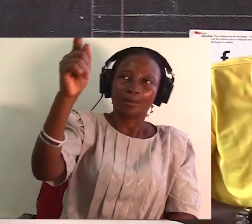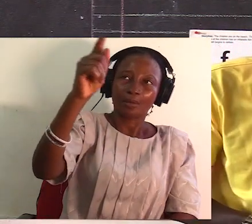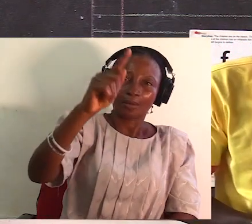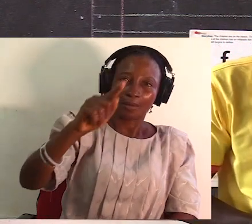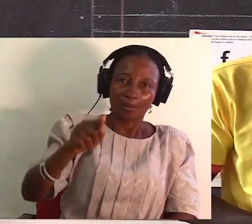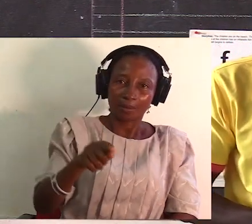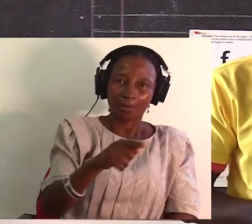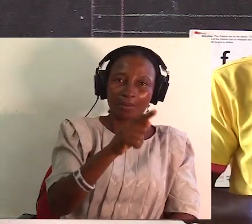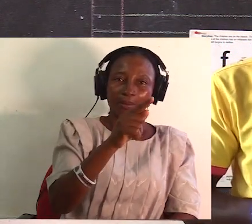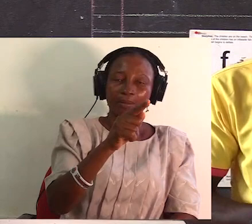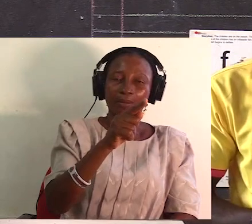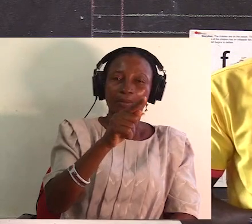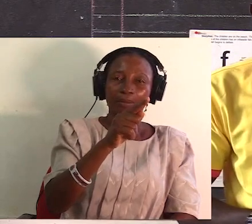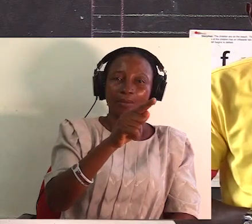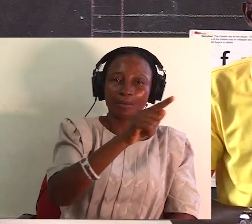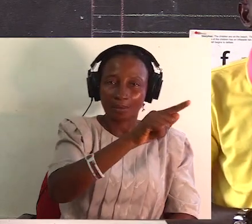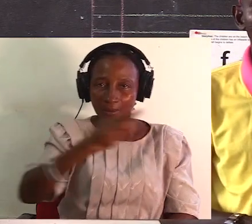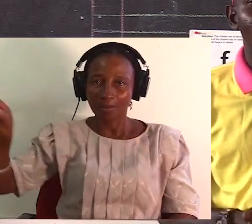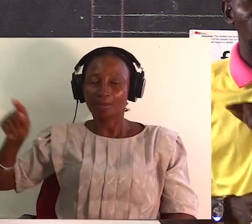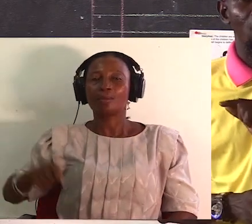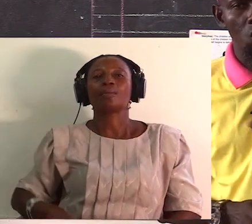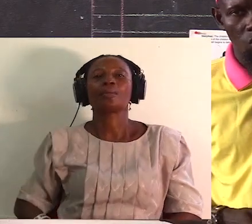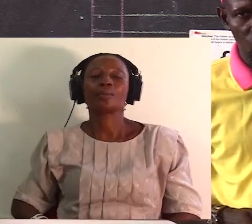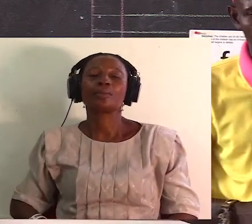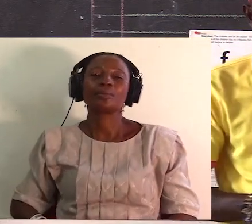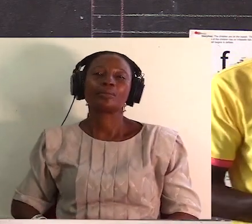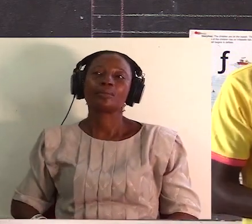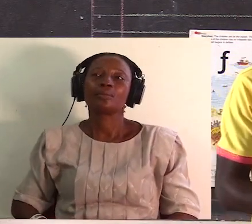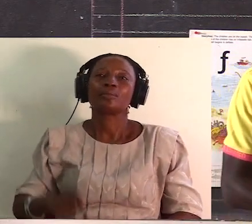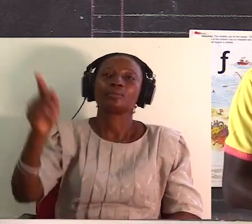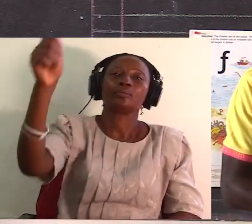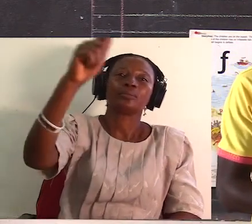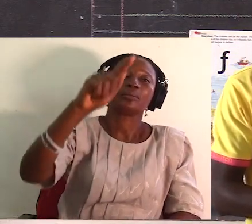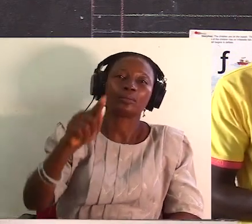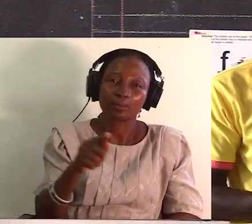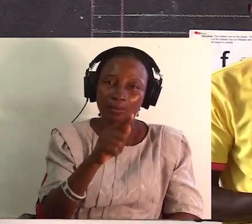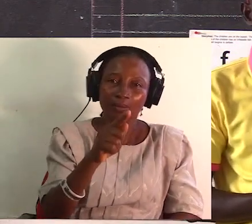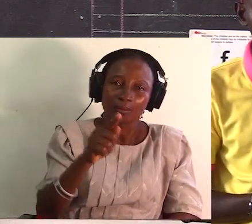Curly down, curve, and across.